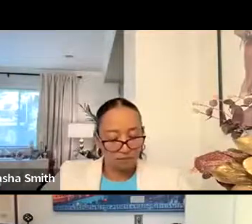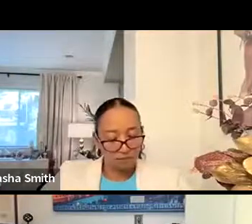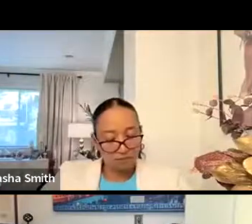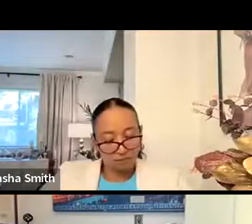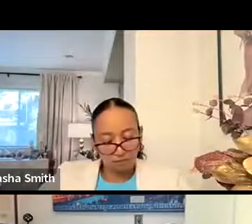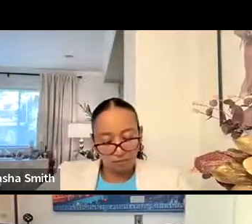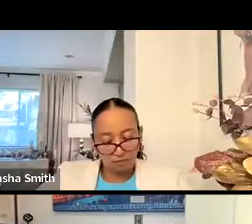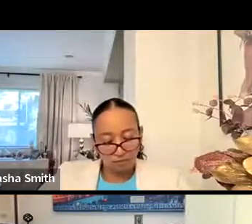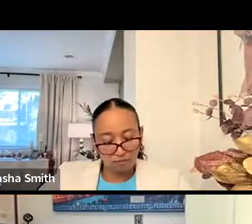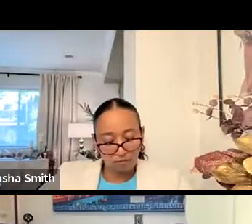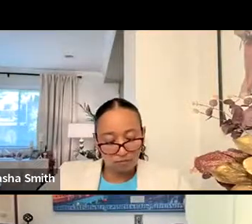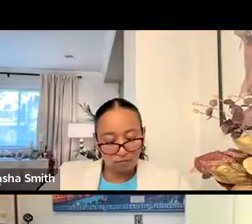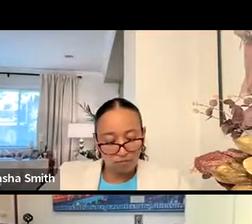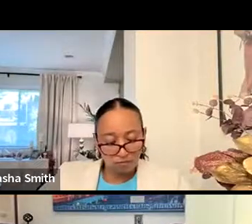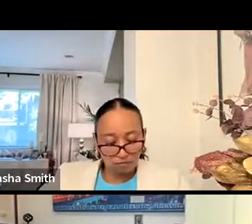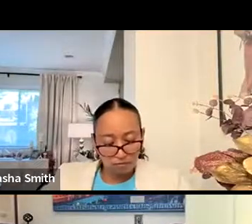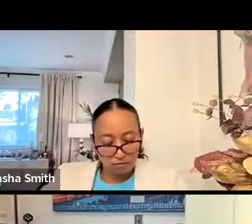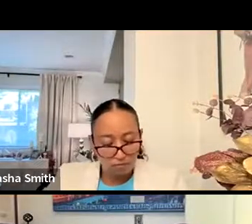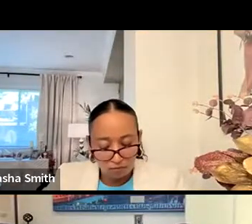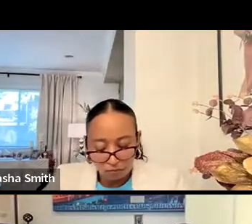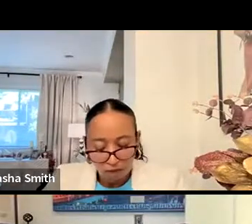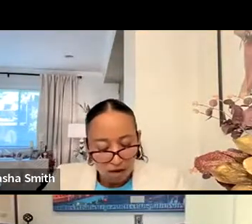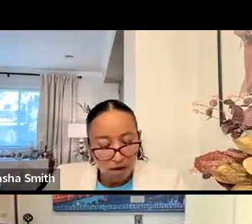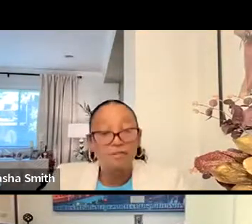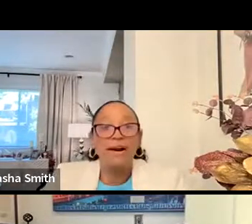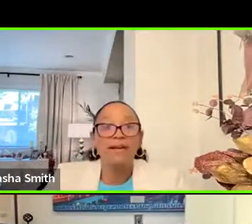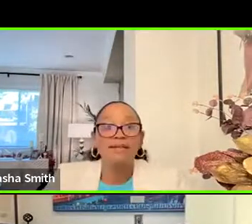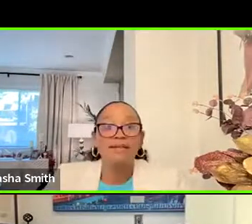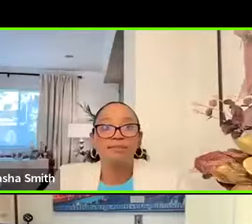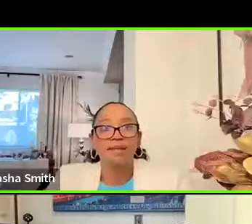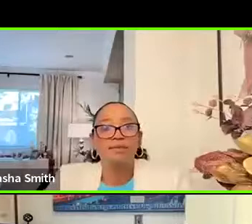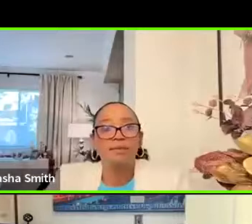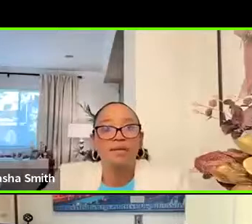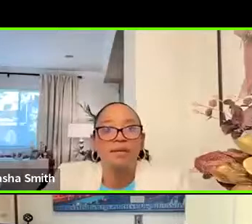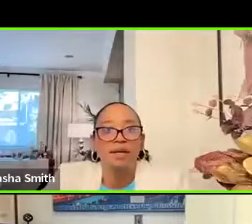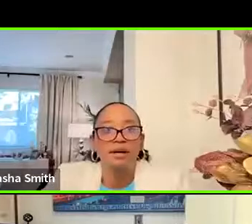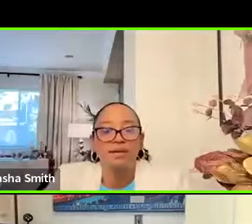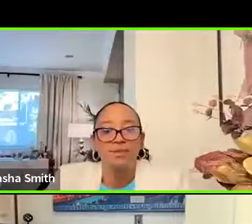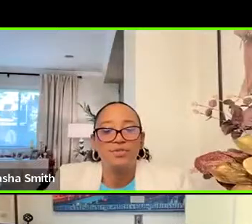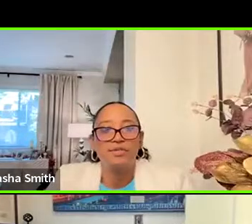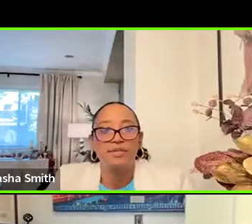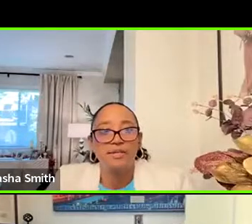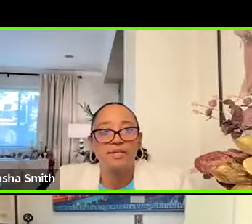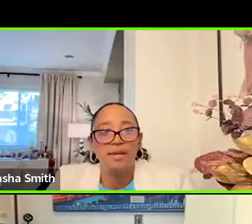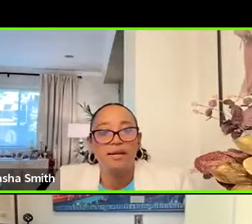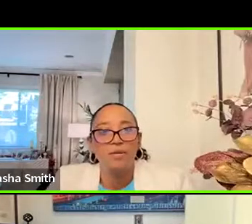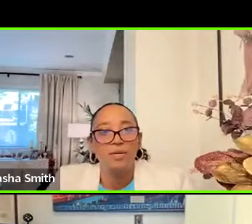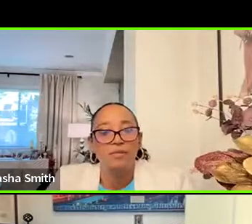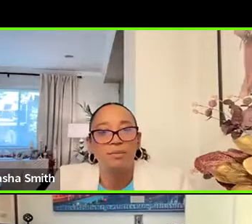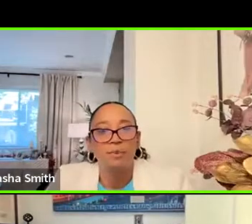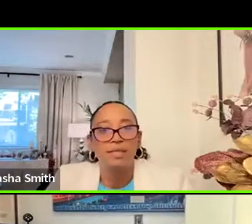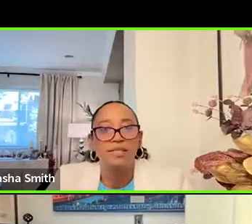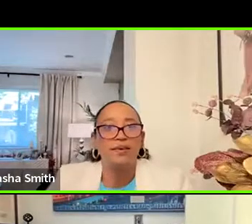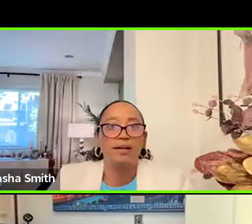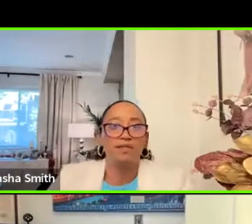is. Madam Secretary, is the record complete? The record is complete from the Committee on Human Services, and once the report is filed from the